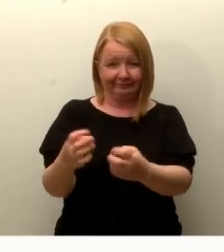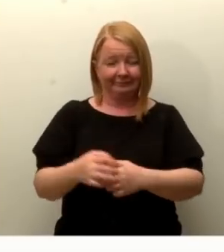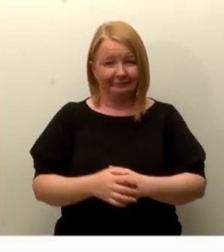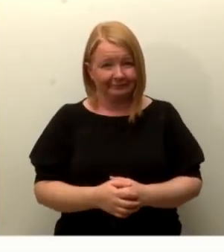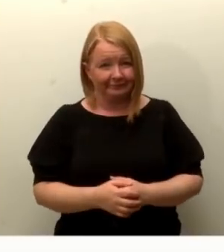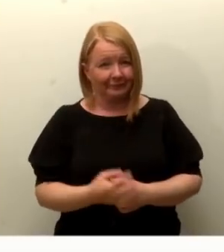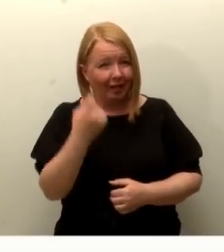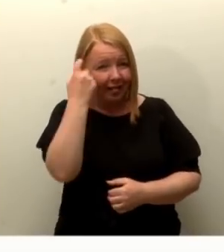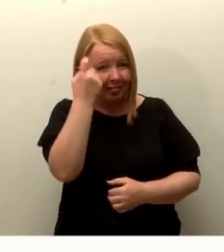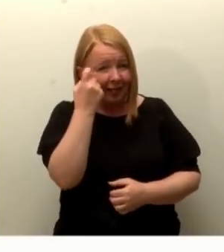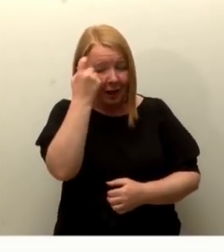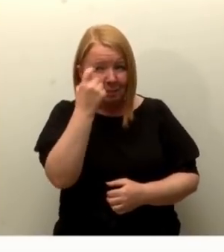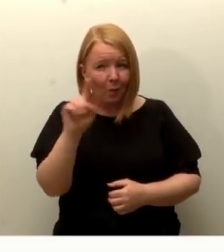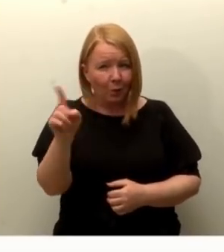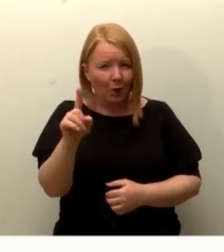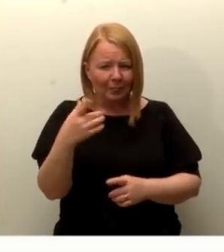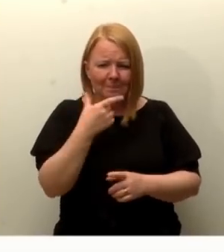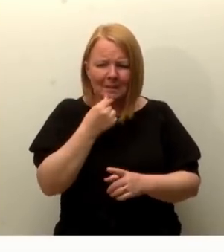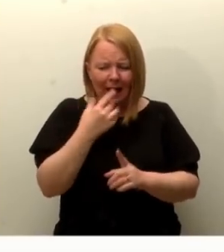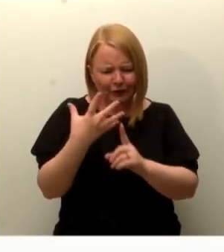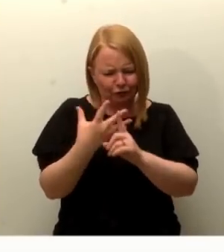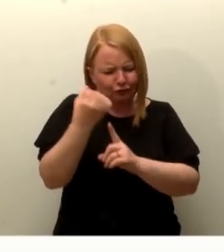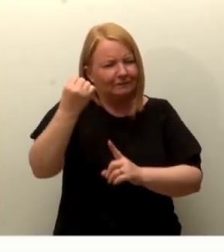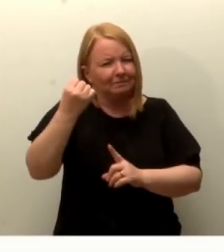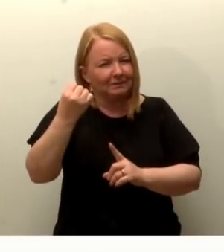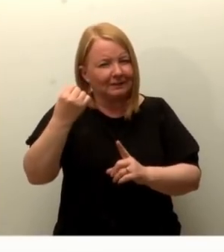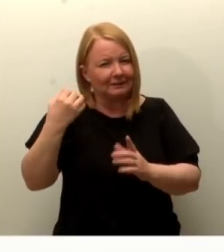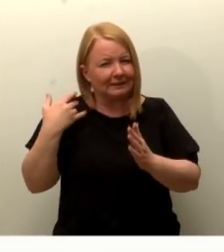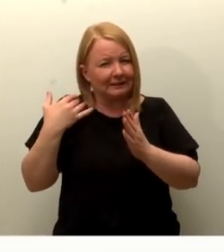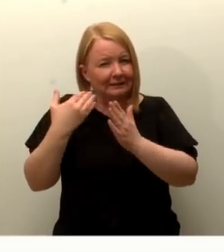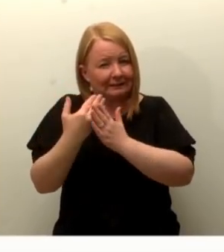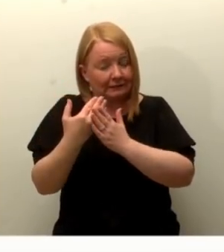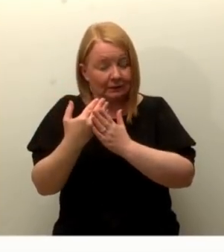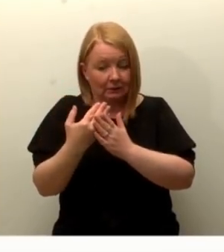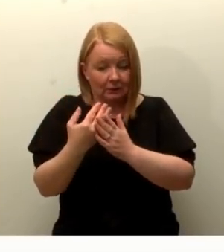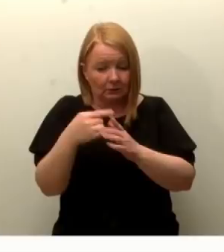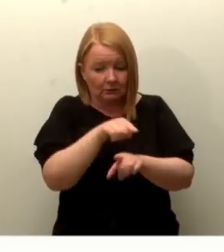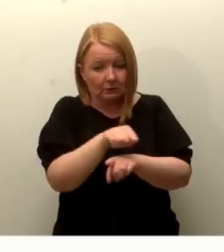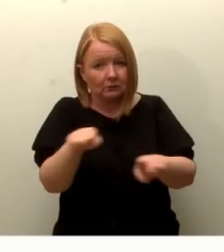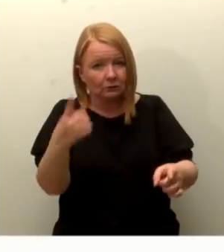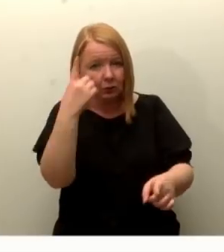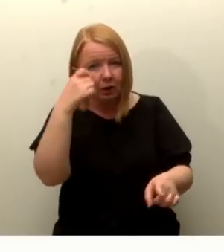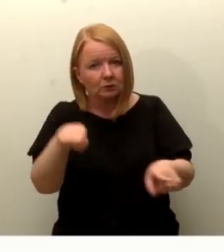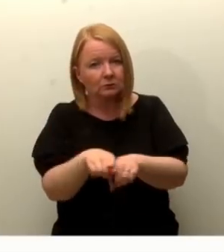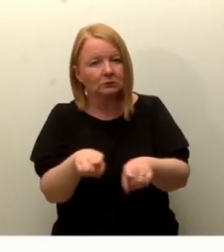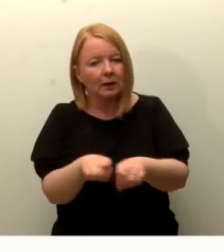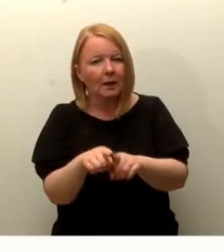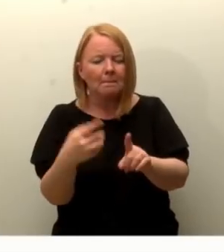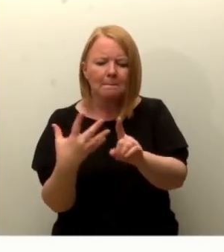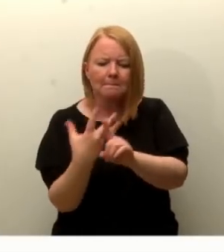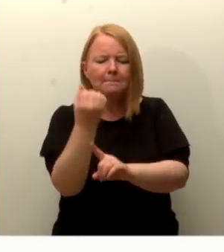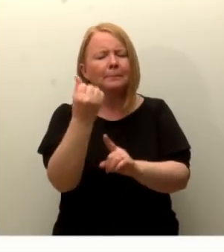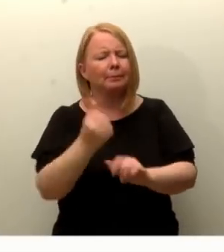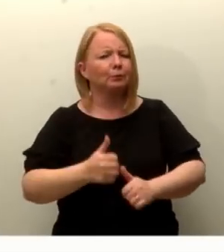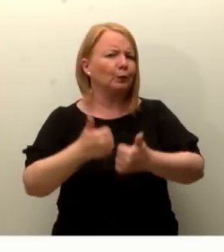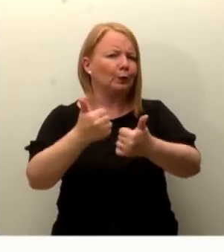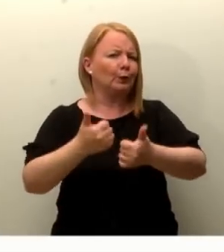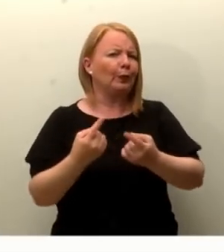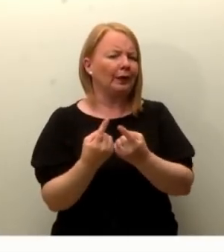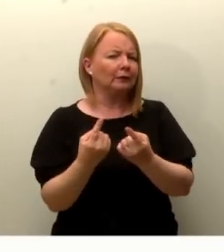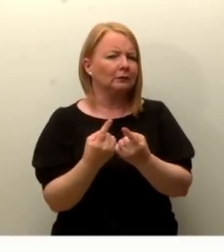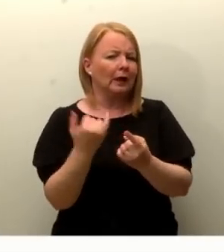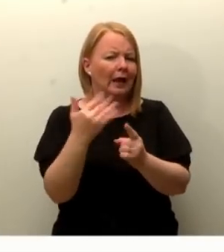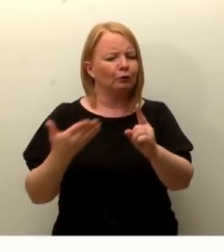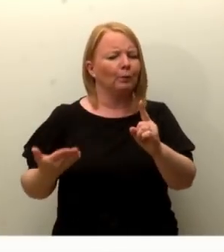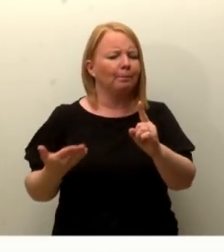Think about what this gentleman has achieved in that time. You too can go on to accomplish great things if you